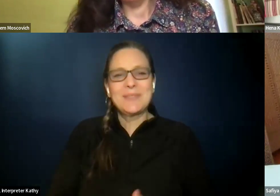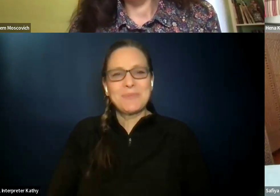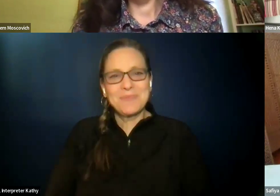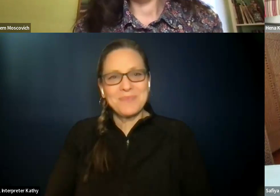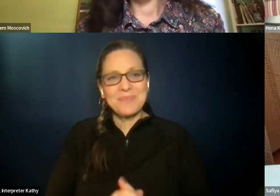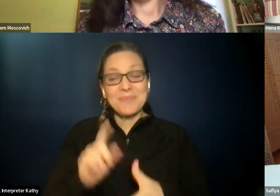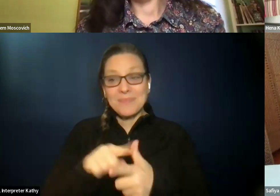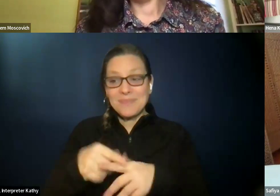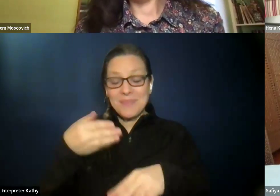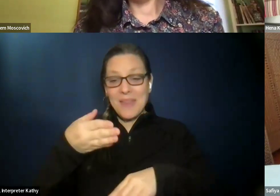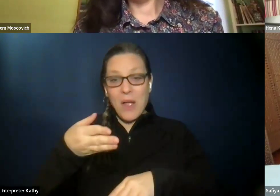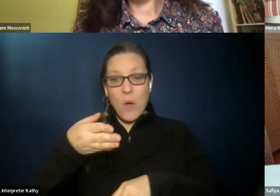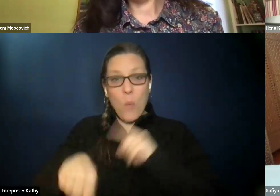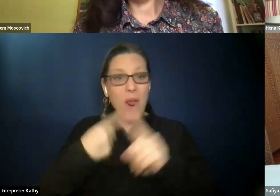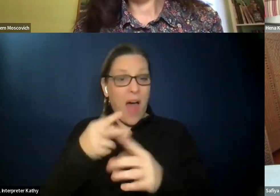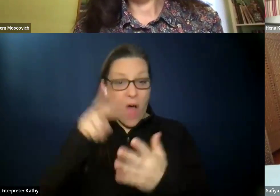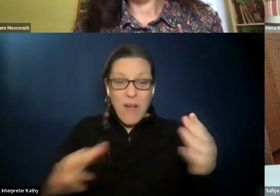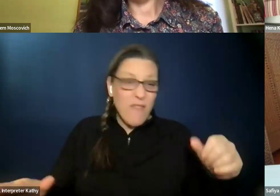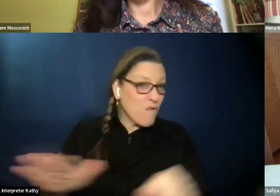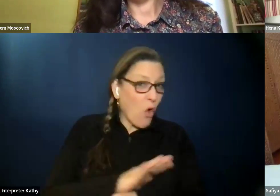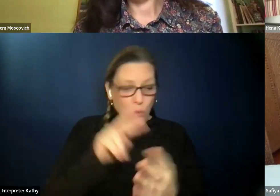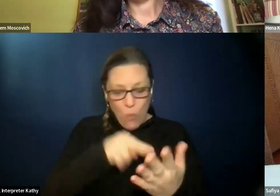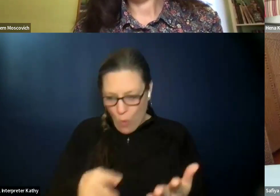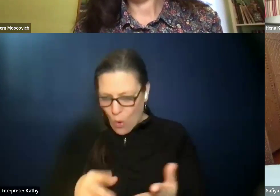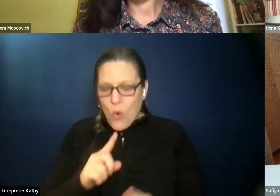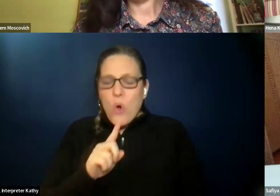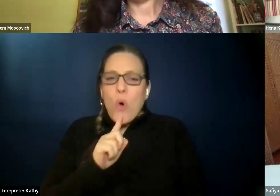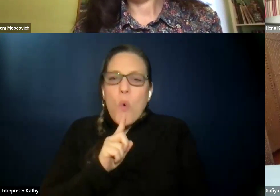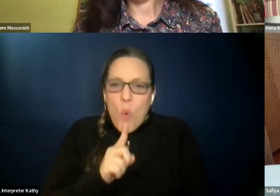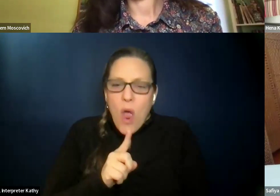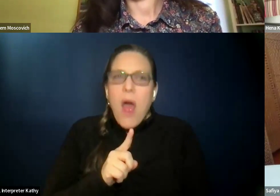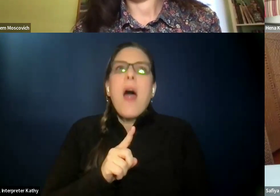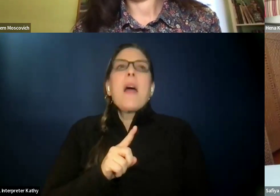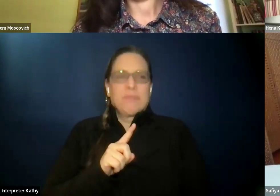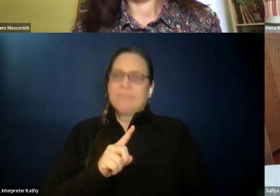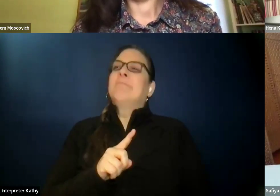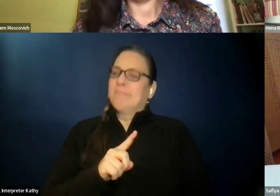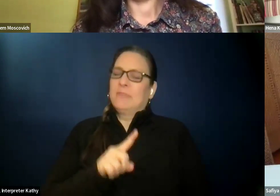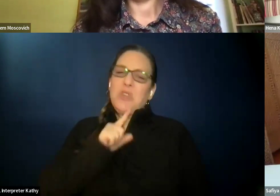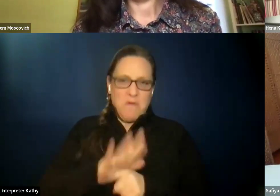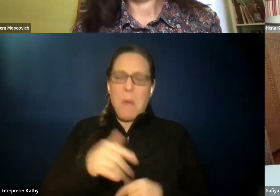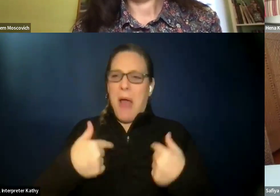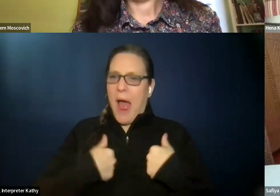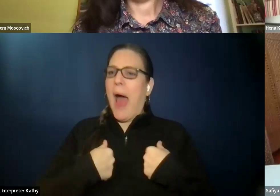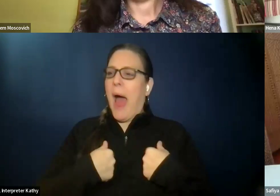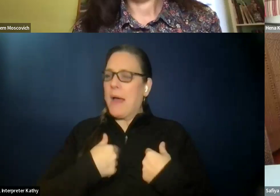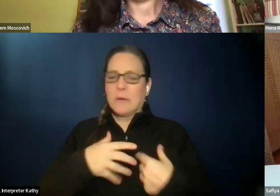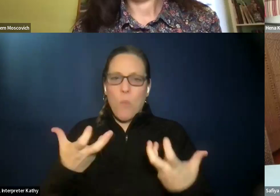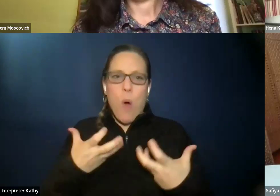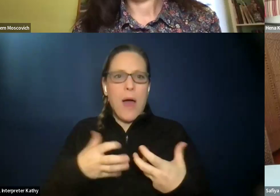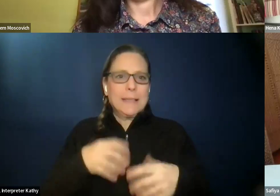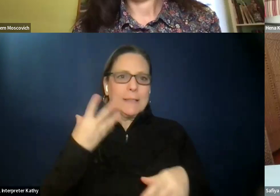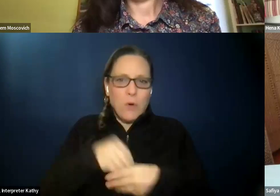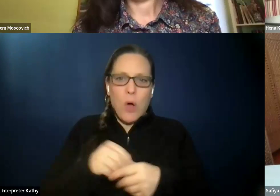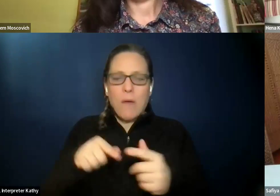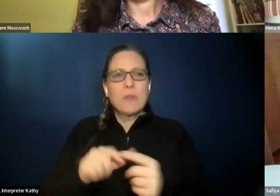then afterwards, when I read the full script, it just drove home the fact that I was sold, seeing this great underdog story, the fact that it was based on